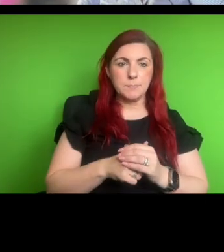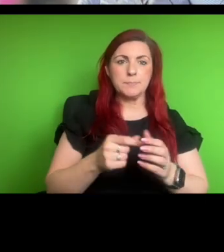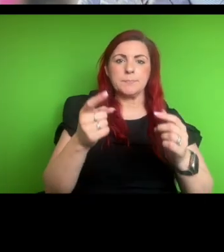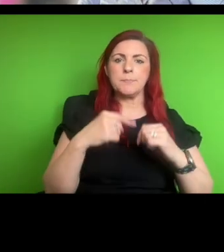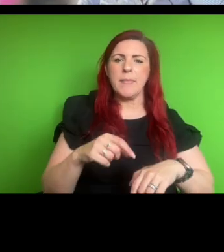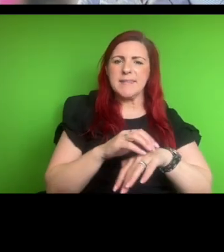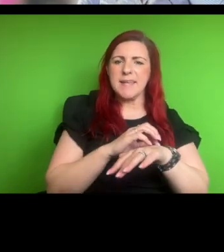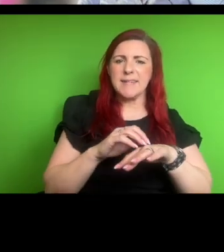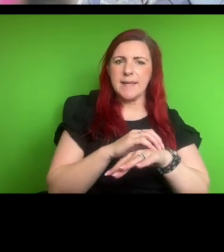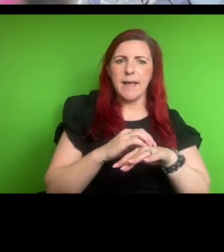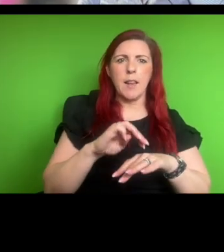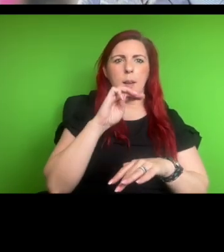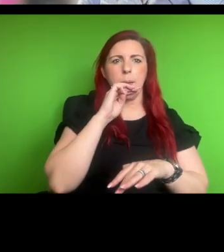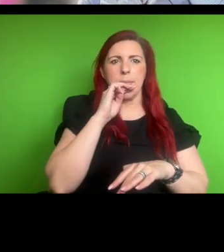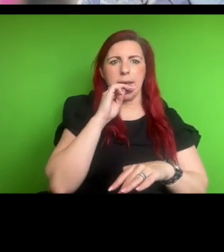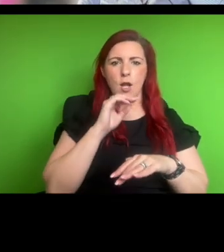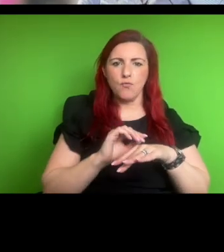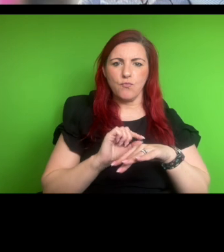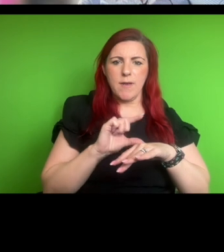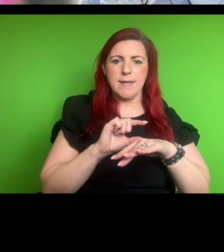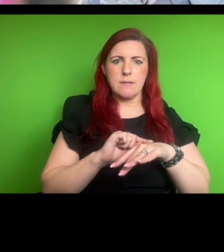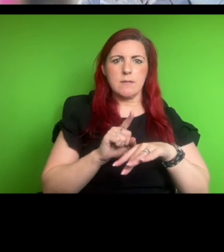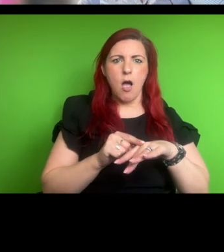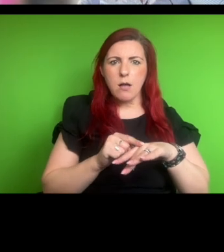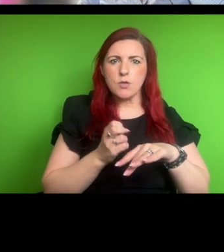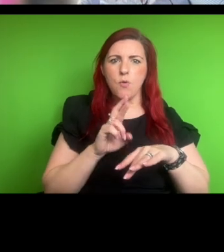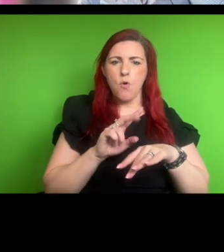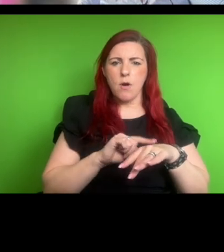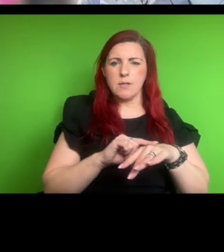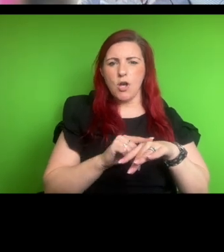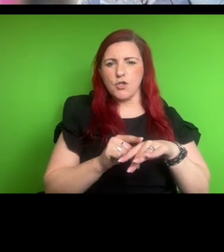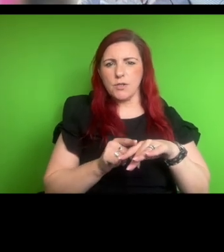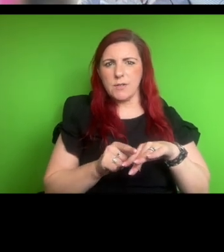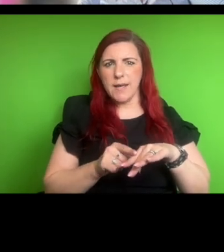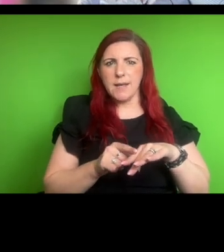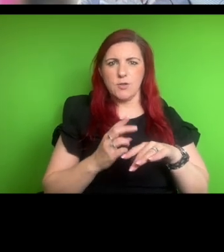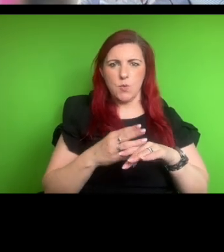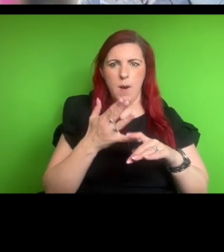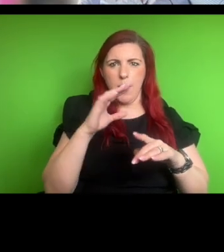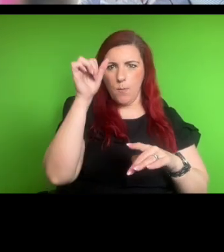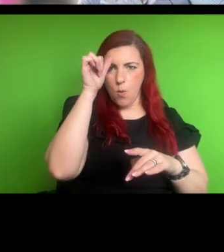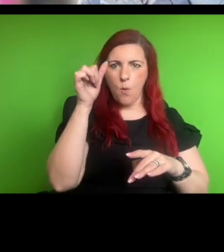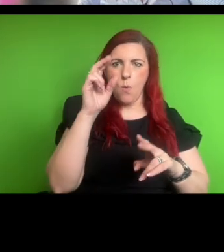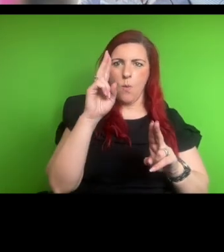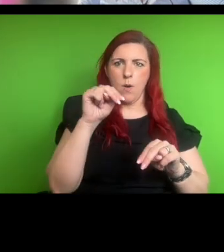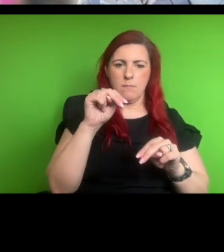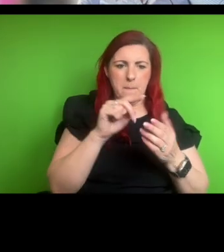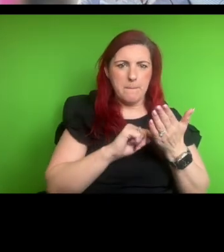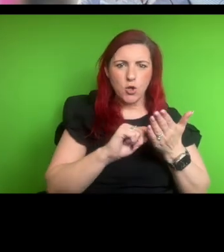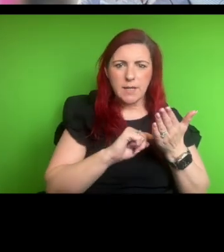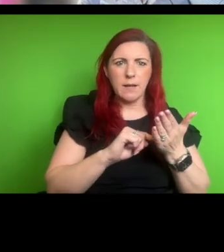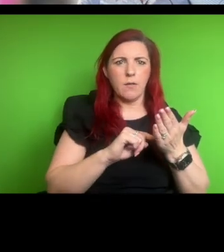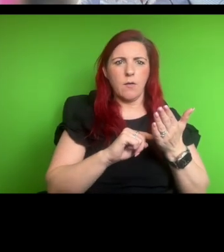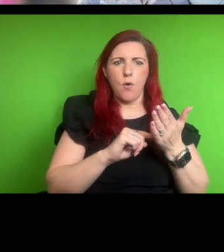or notched edge indicating the purpose of a button, feature or function on the surface of a product